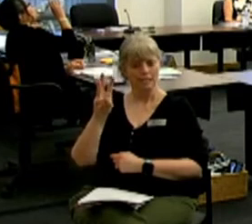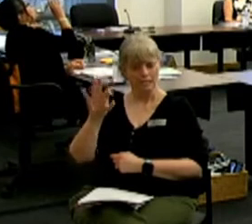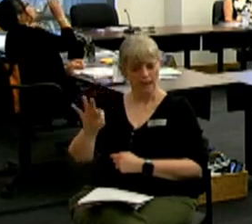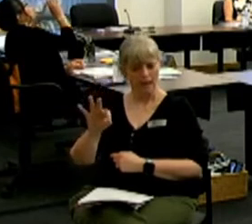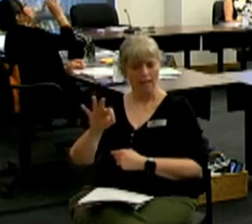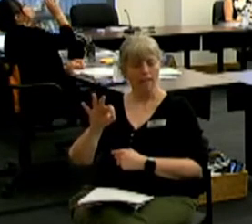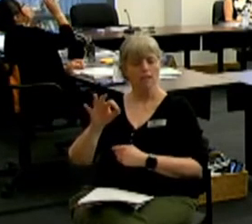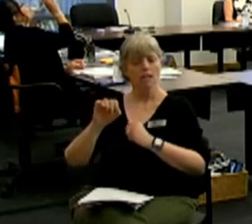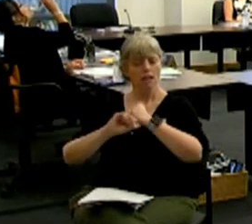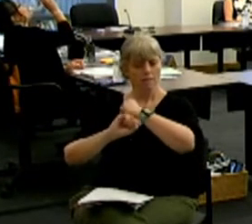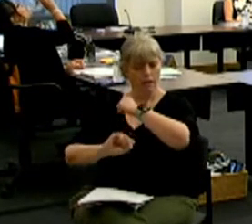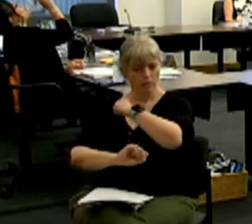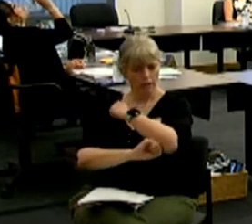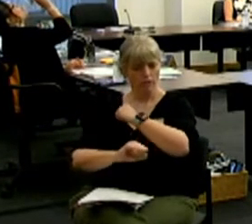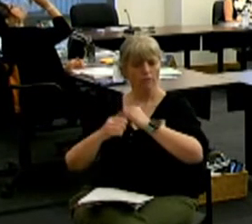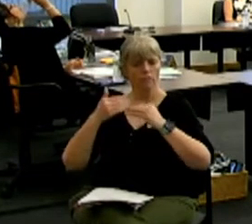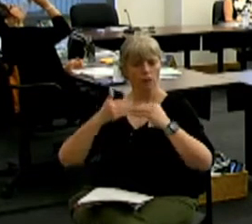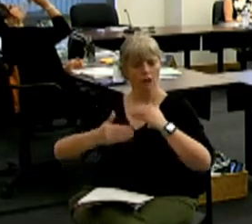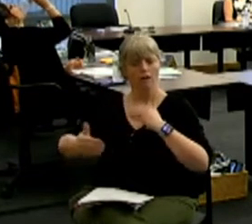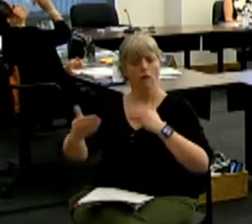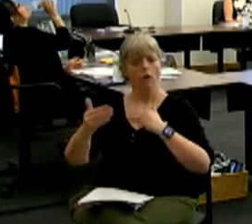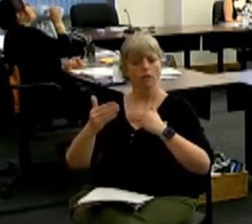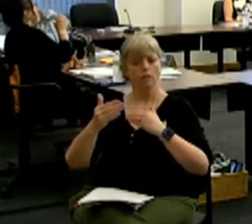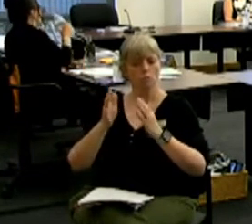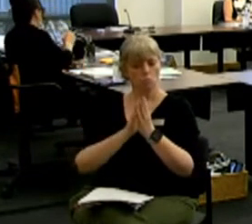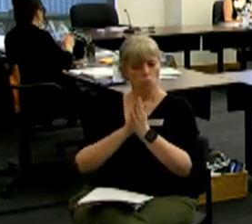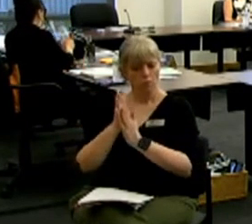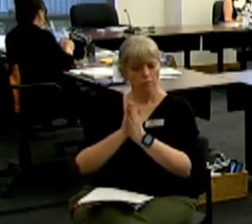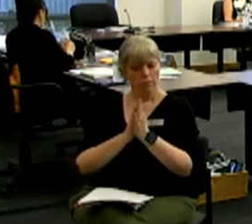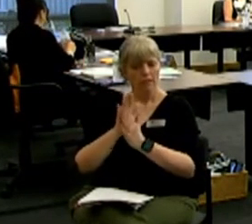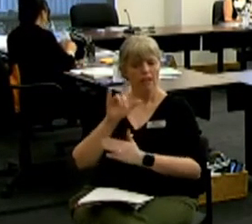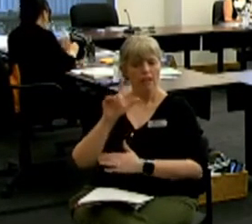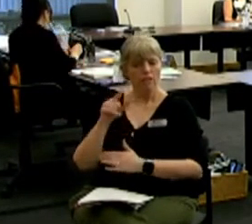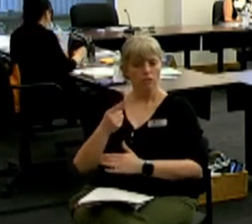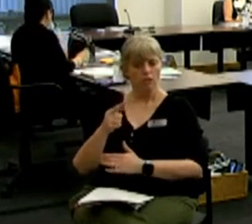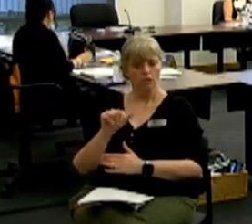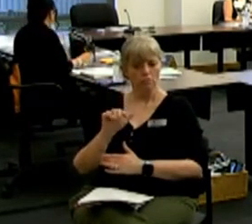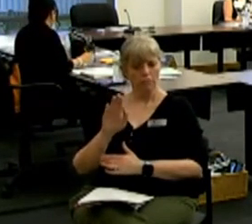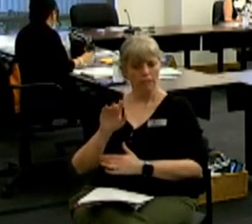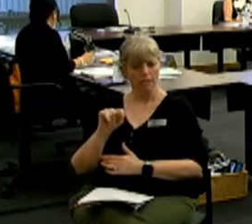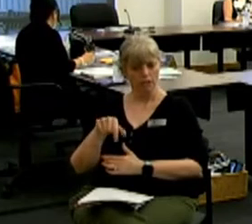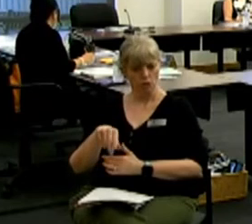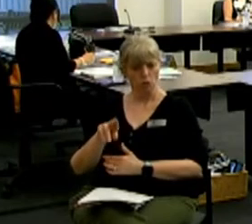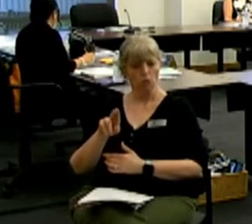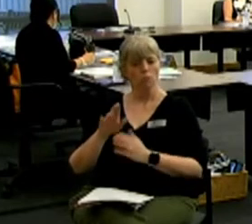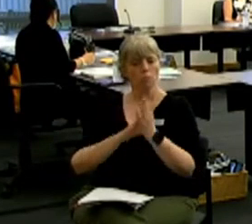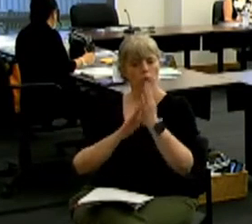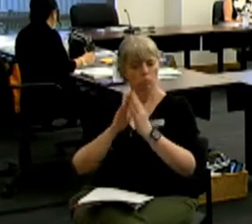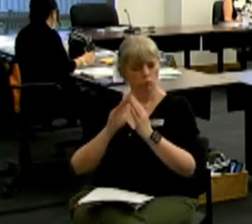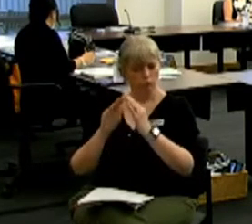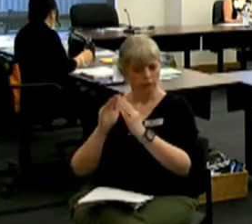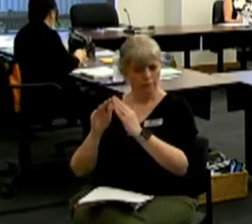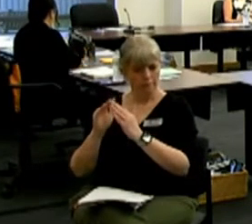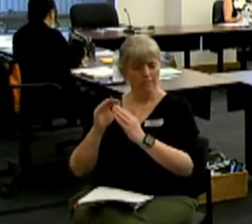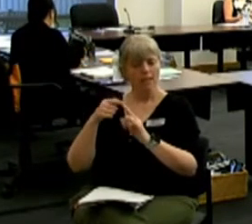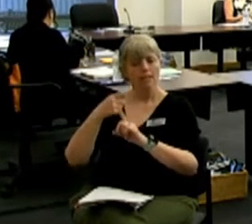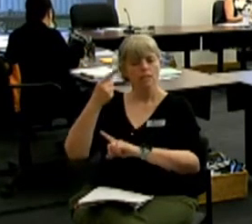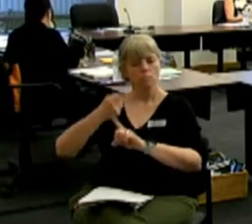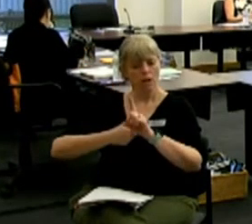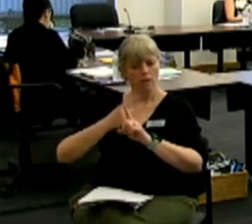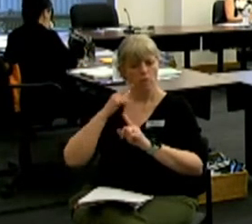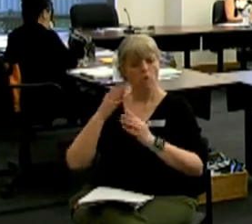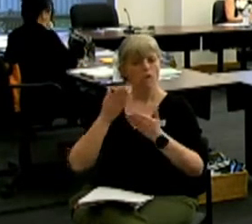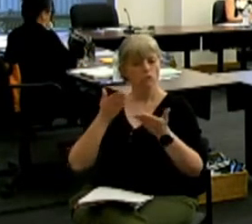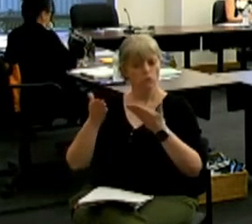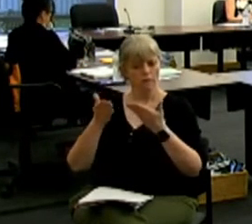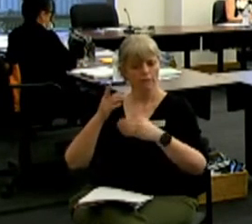which laid the foundation for the ongoing equality movement in regards to LGBTQ+ community. This month will serve